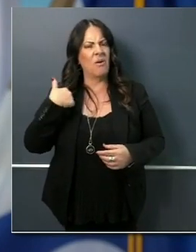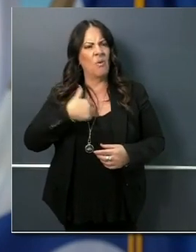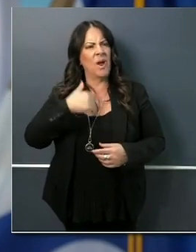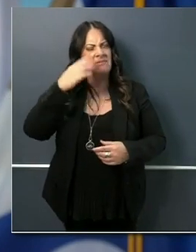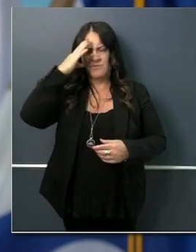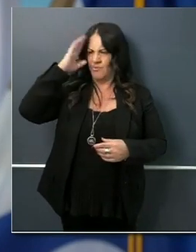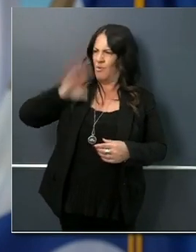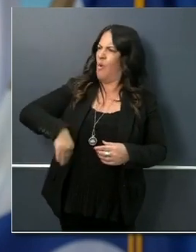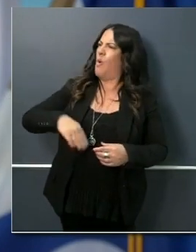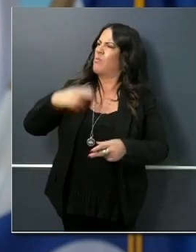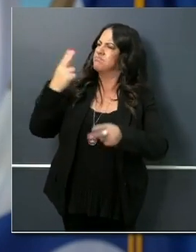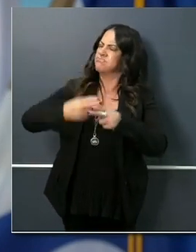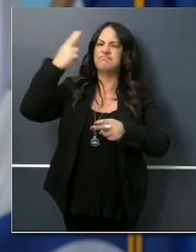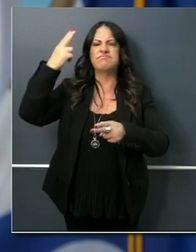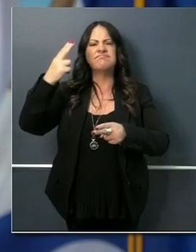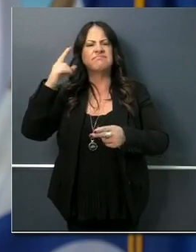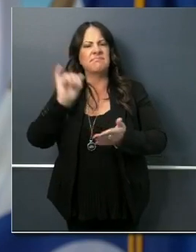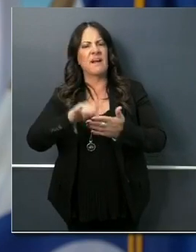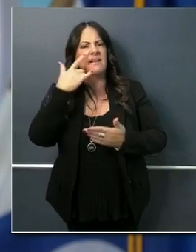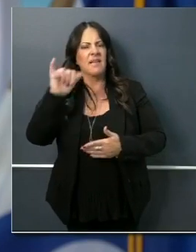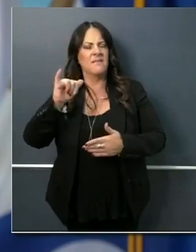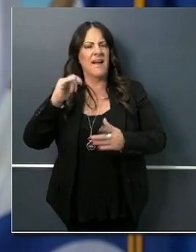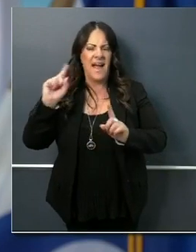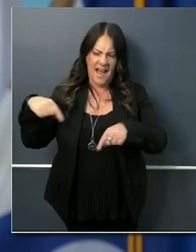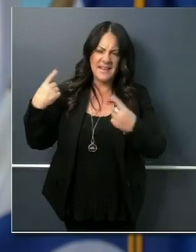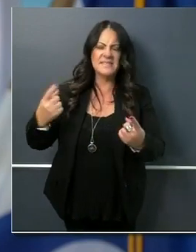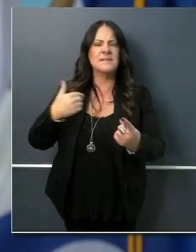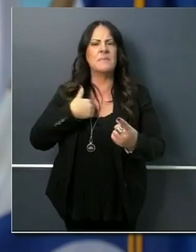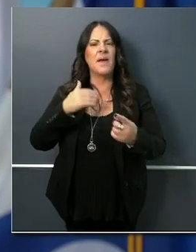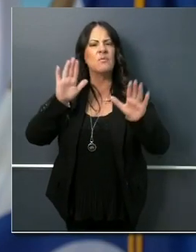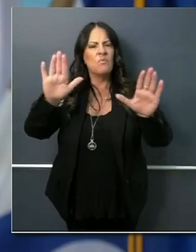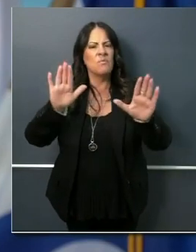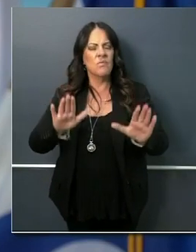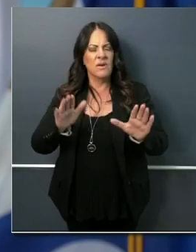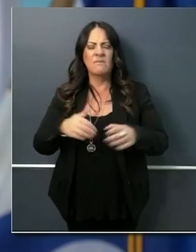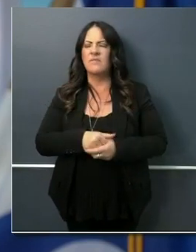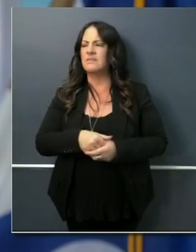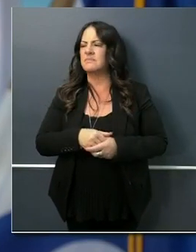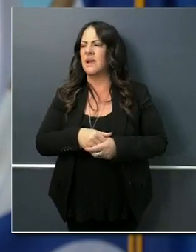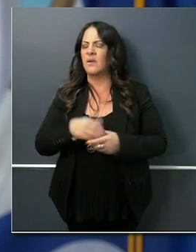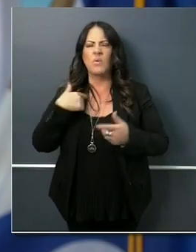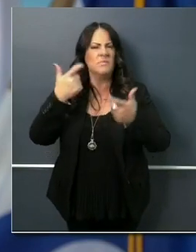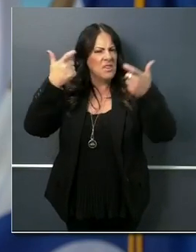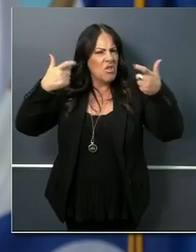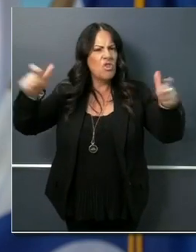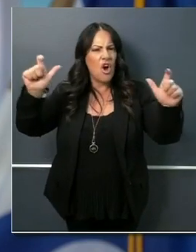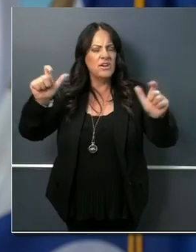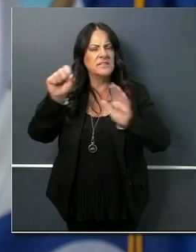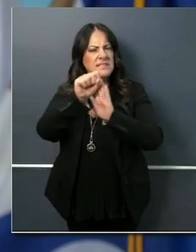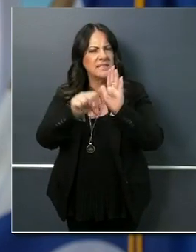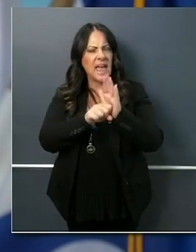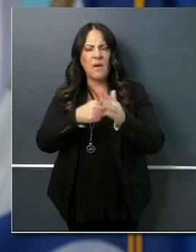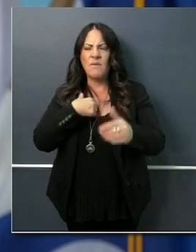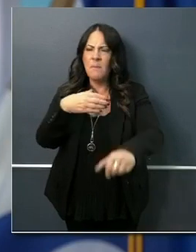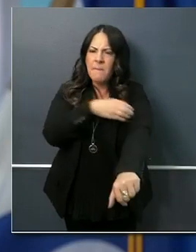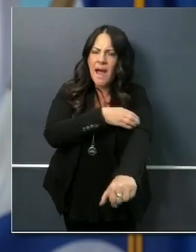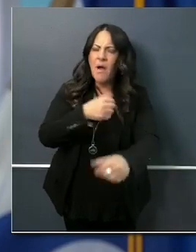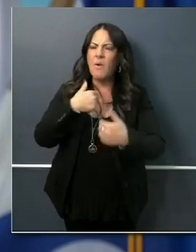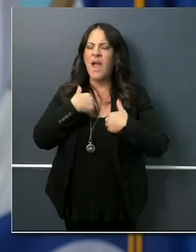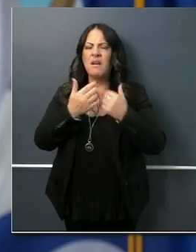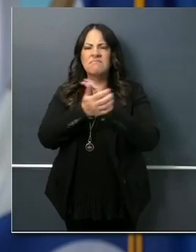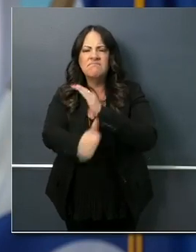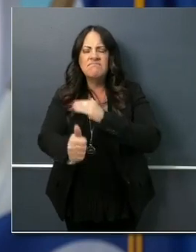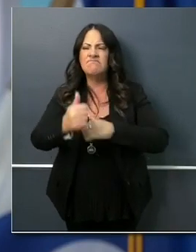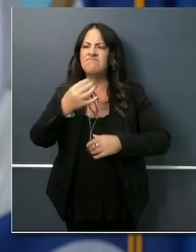seen itself in that light as, again, our nation's largest state with all the power and potential that